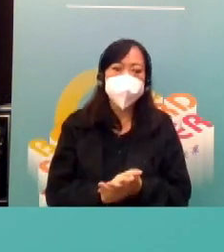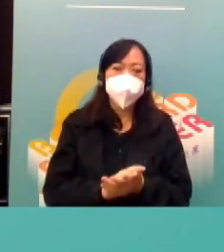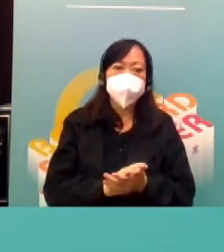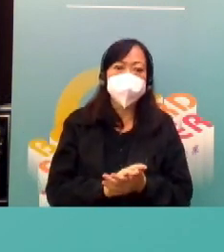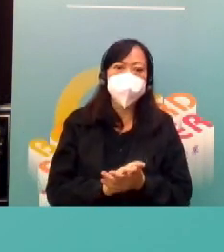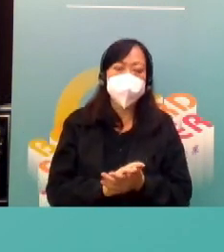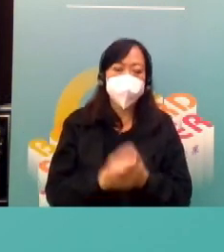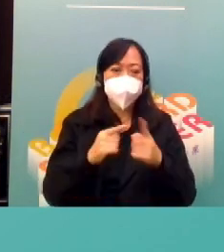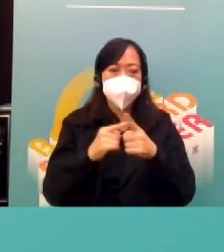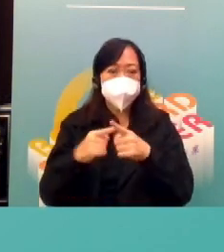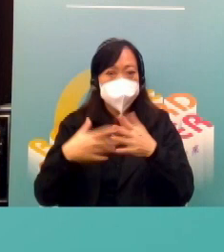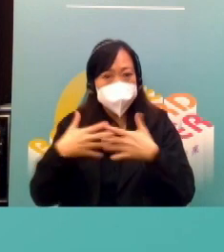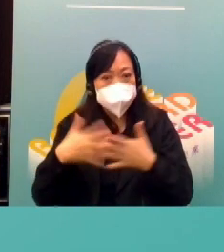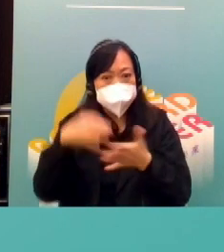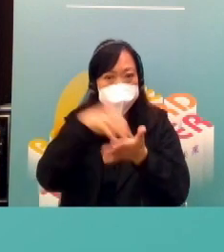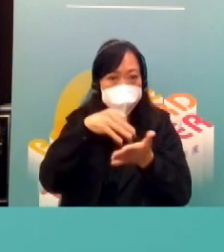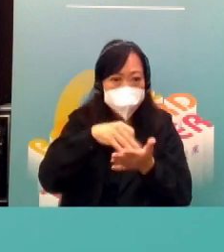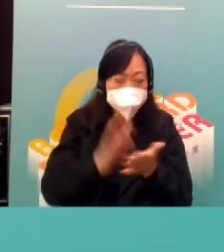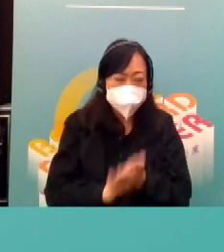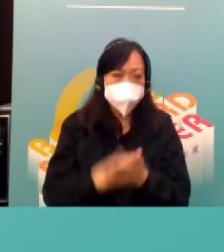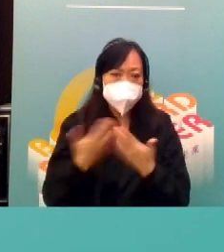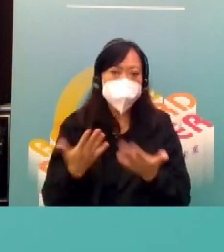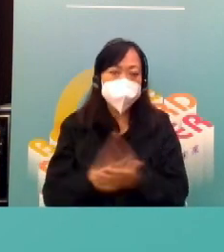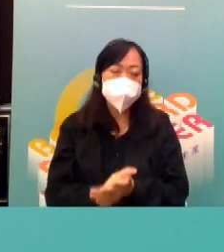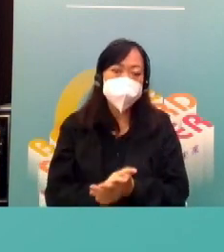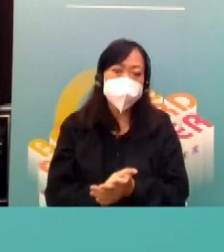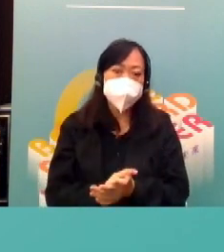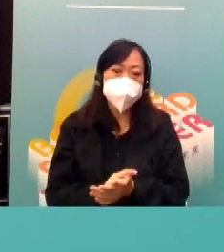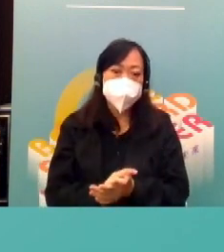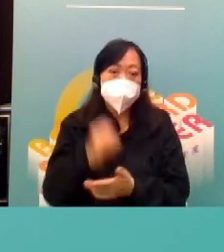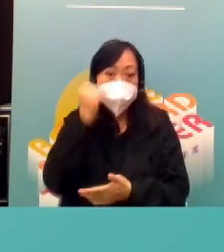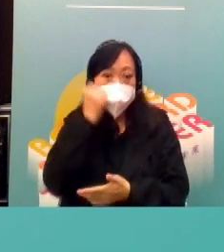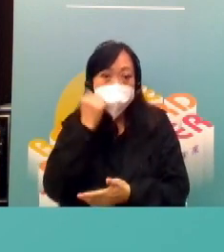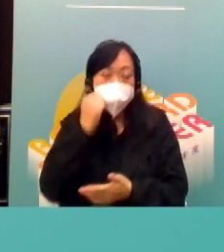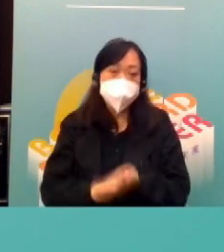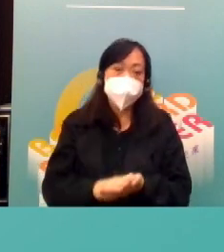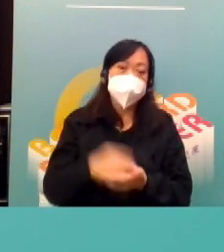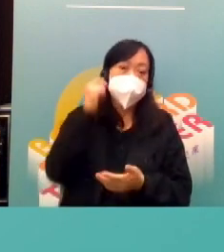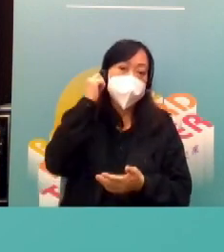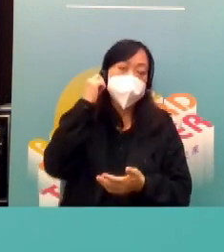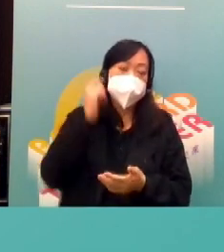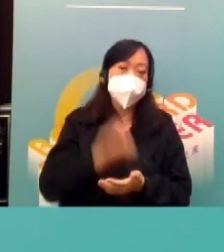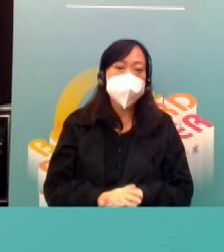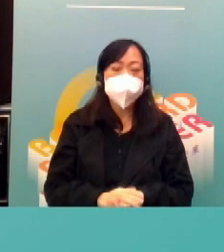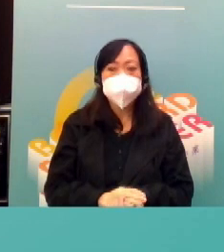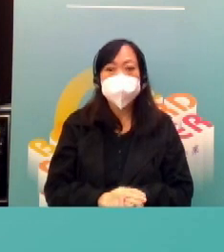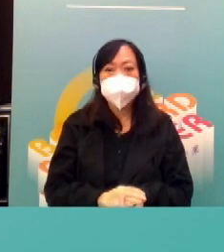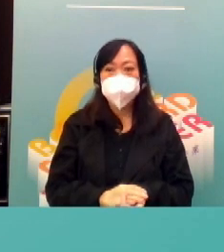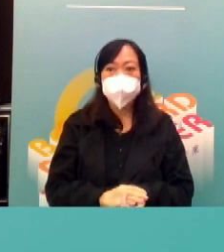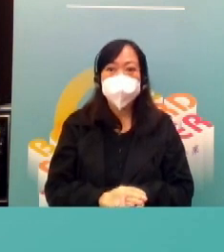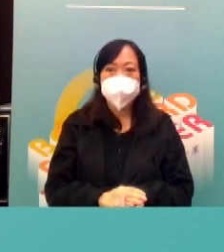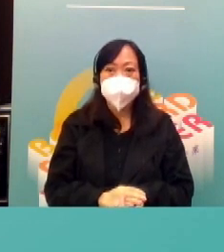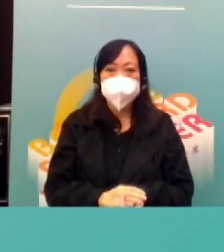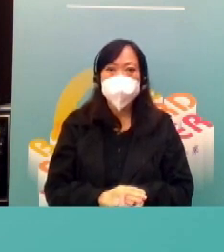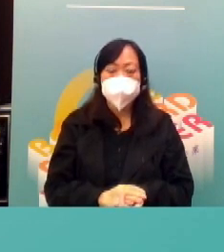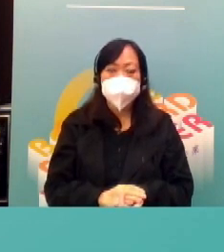five groups: elderly people, women, people with disabilities, MSMEs, and rural